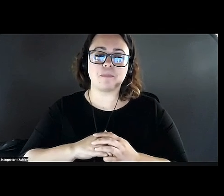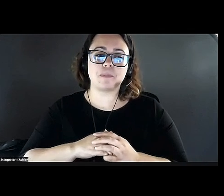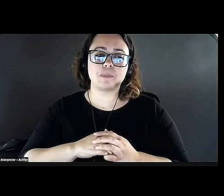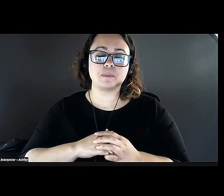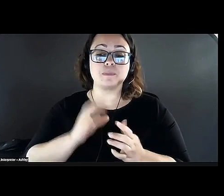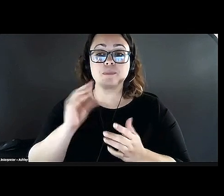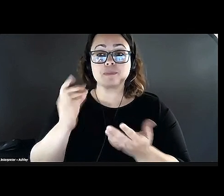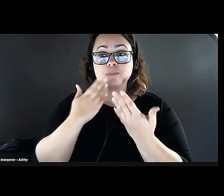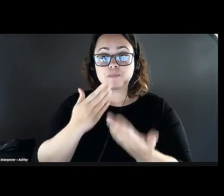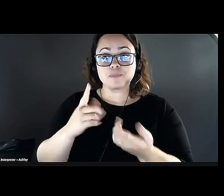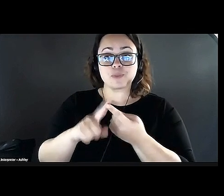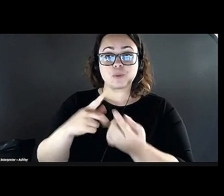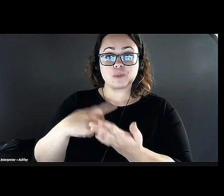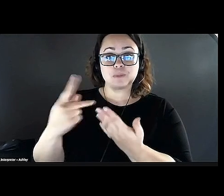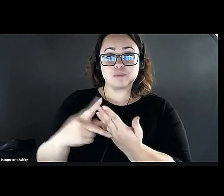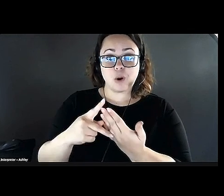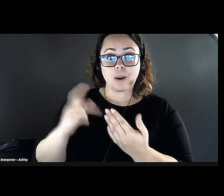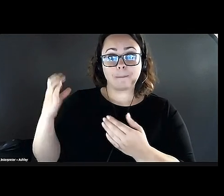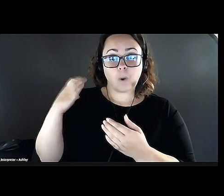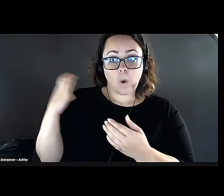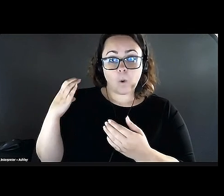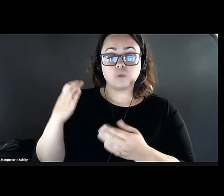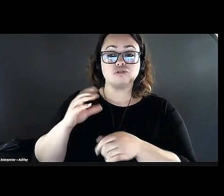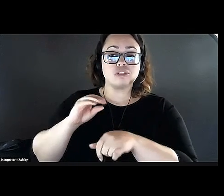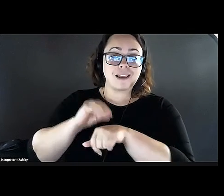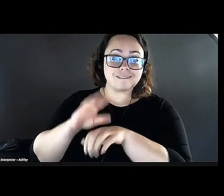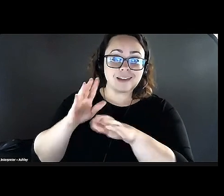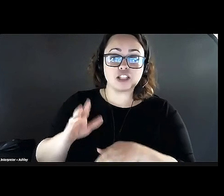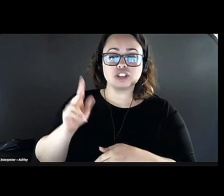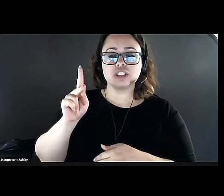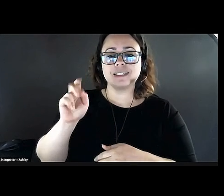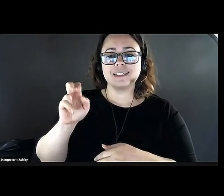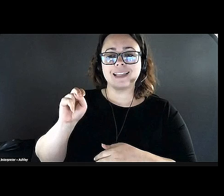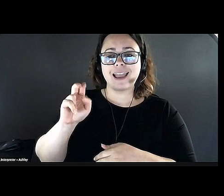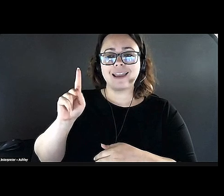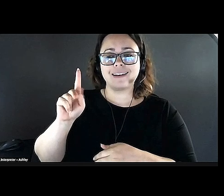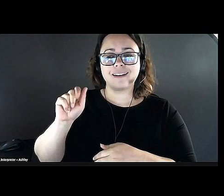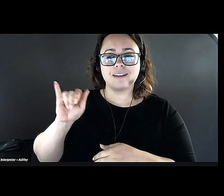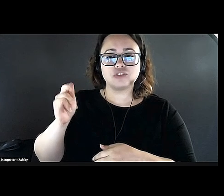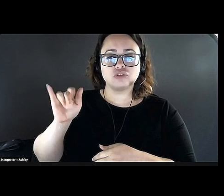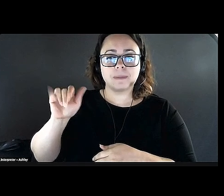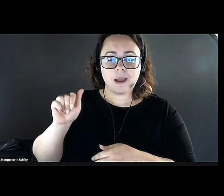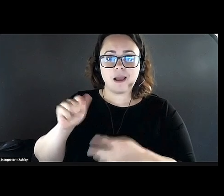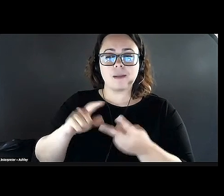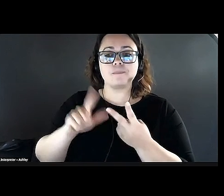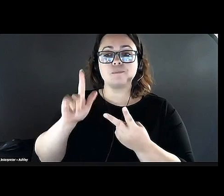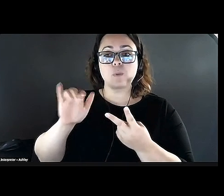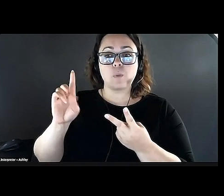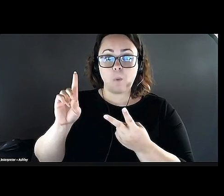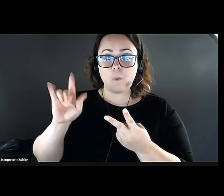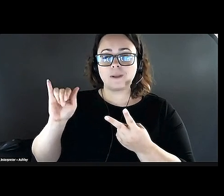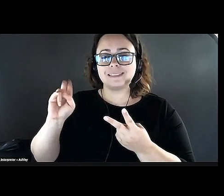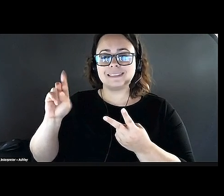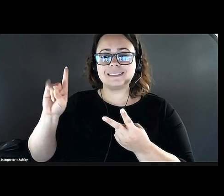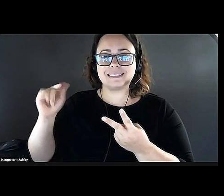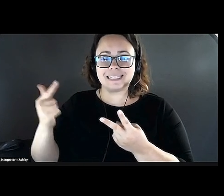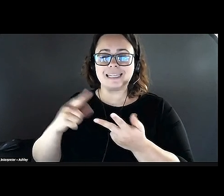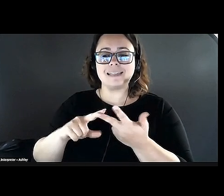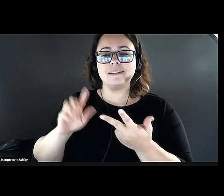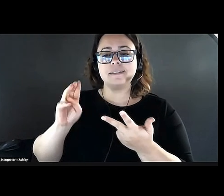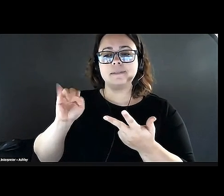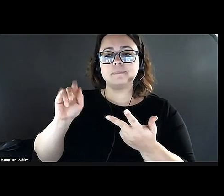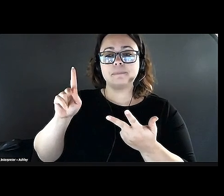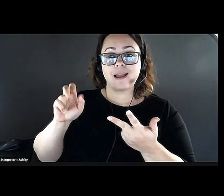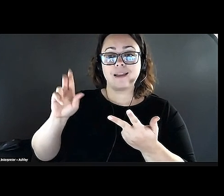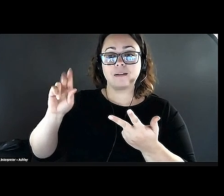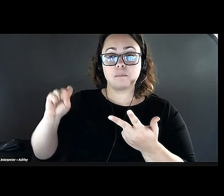And thank you to the program coaches and advisor Ken Kajima, Lloyd Indig, and Mike Marshall, who attended the